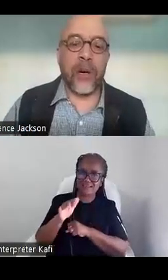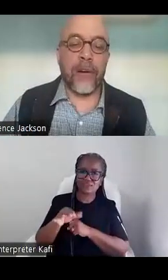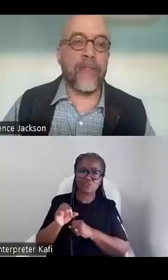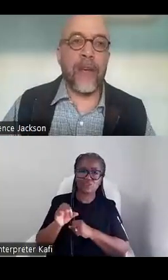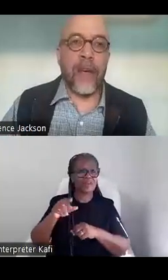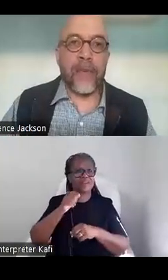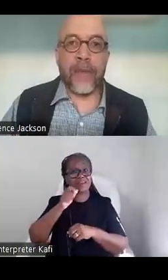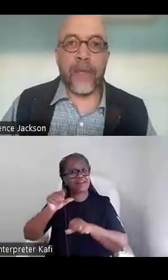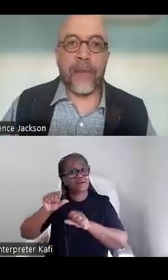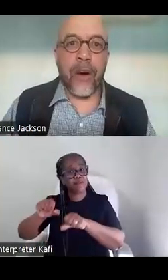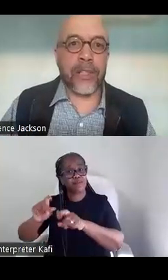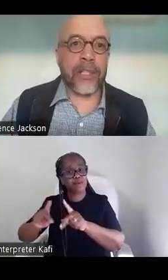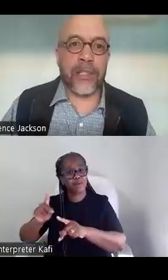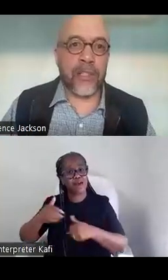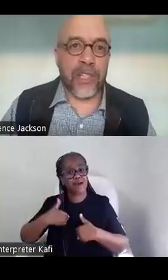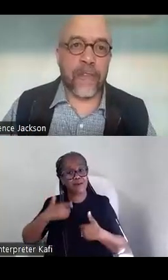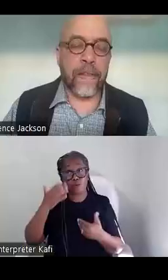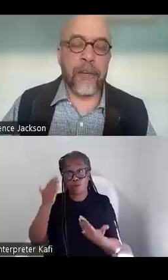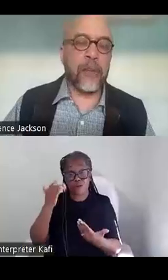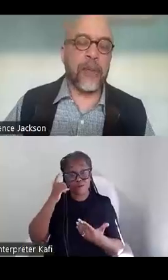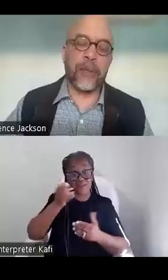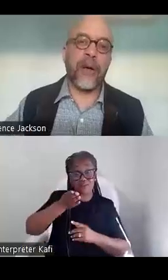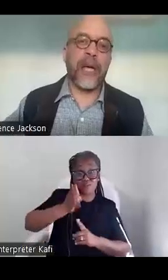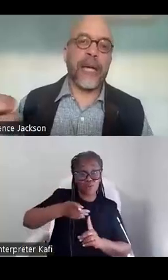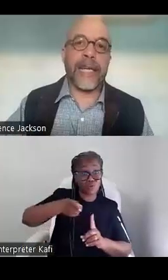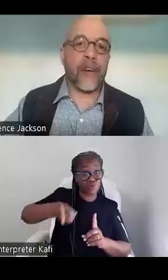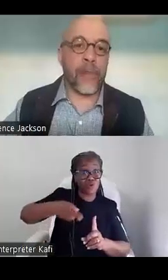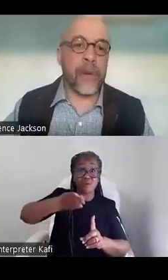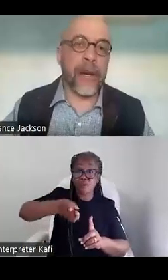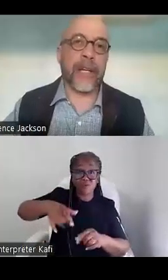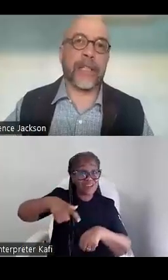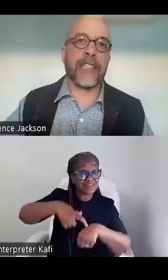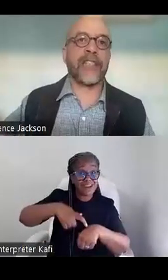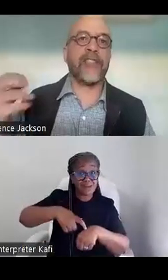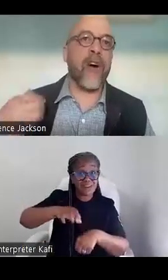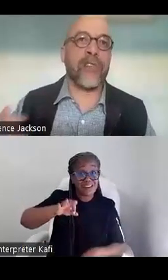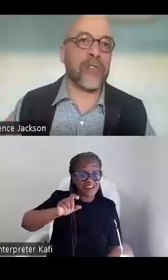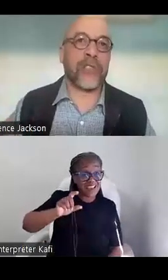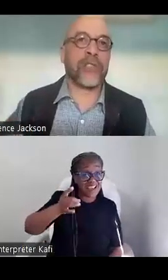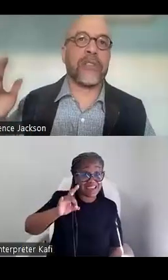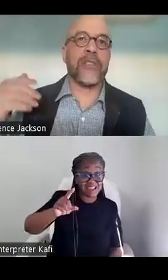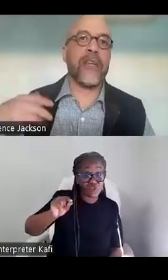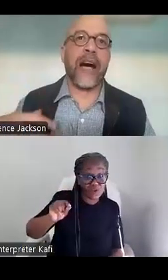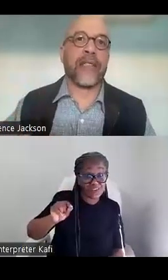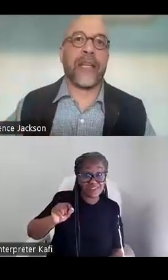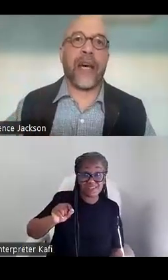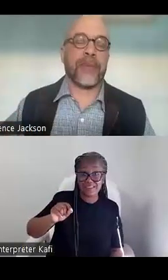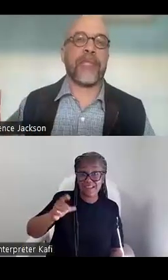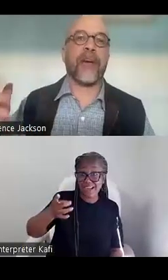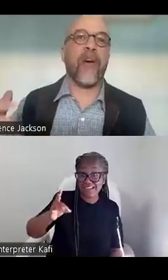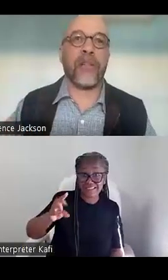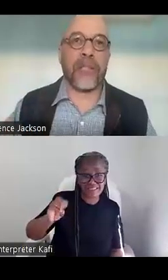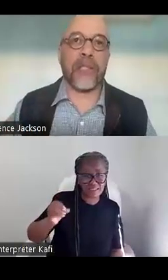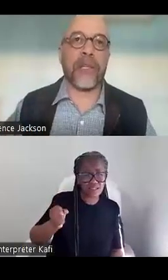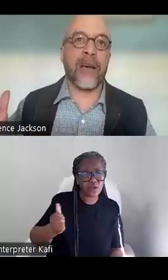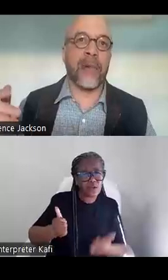home of the largest concentration of freed people in urban America, right? So you're just nonstop seeing